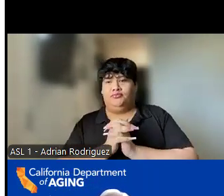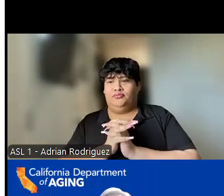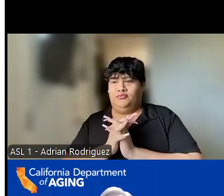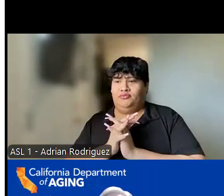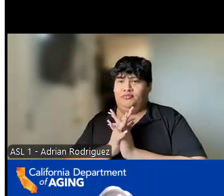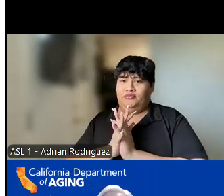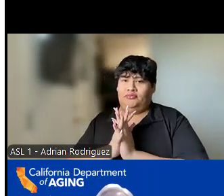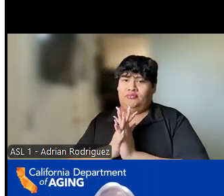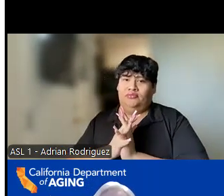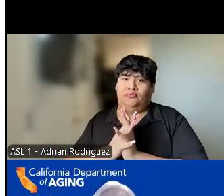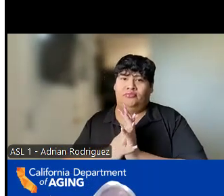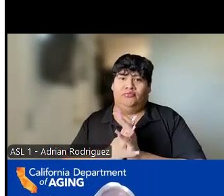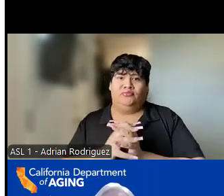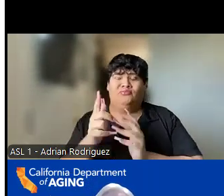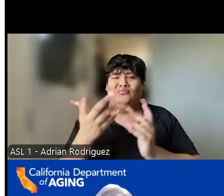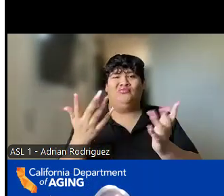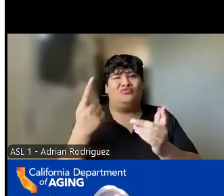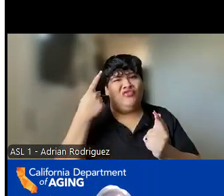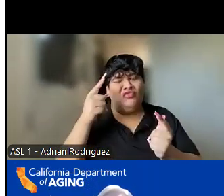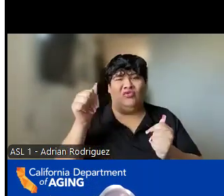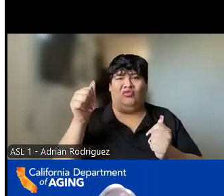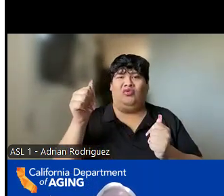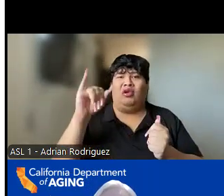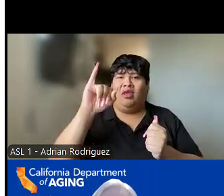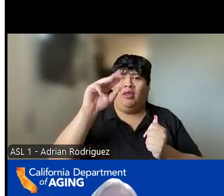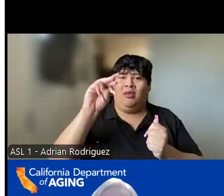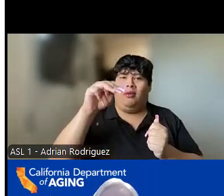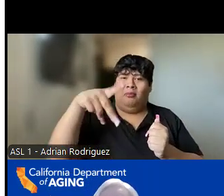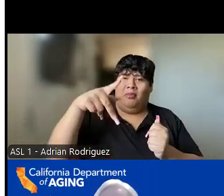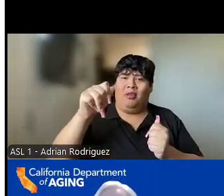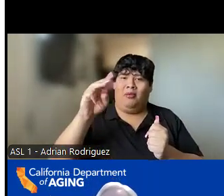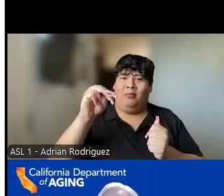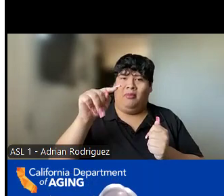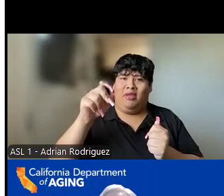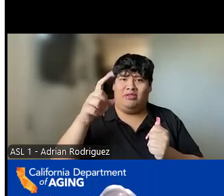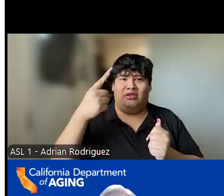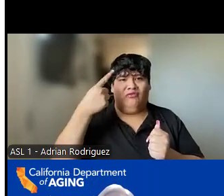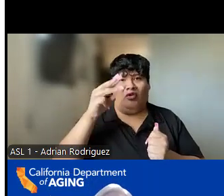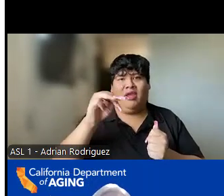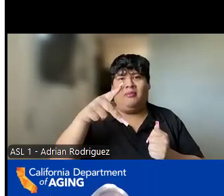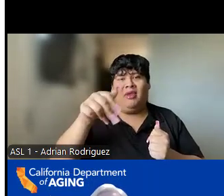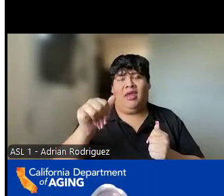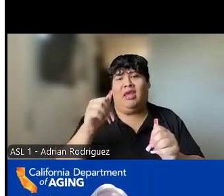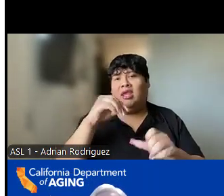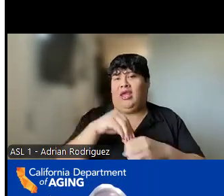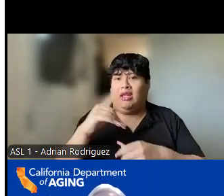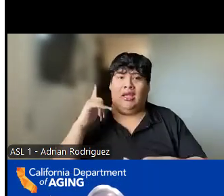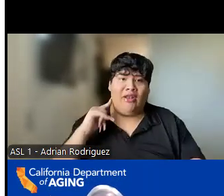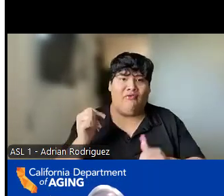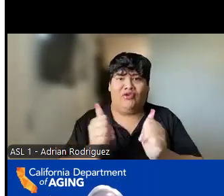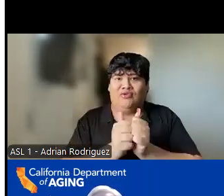The purpose of the Implementing the Master Plan for Aging, MPA, in California Together, IMPACT,